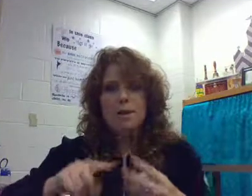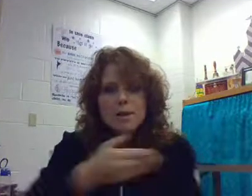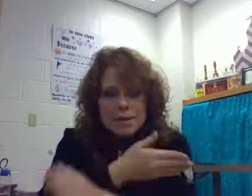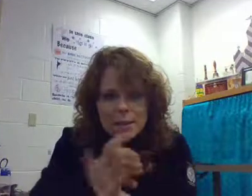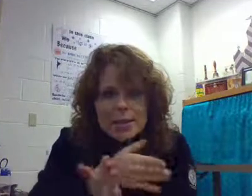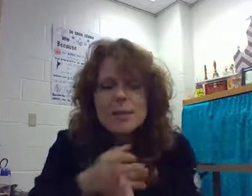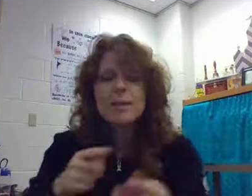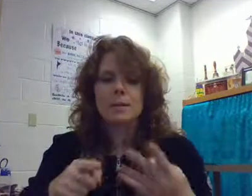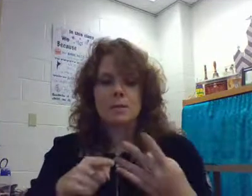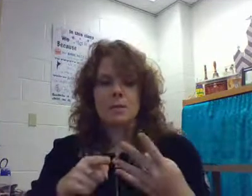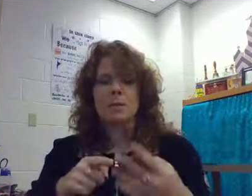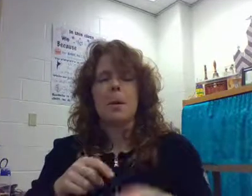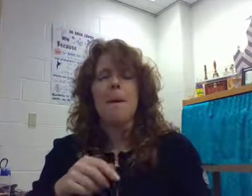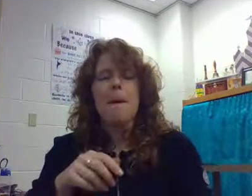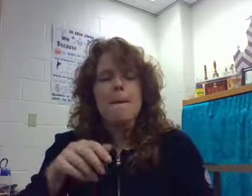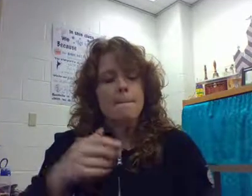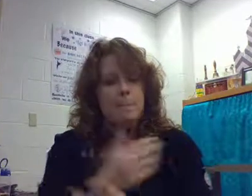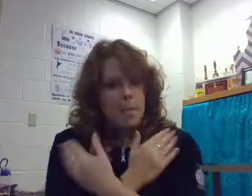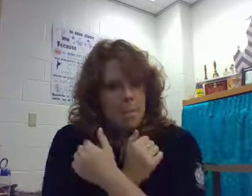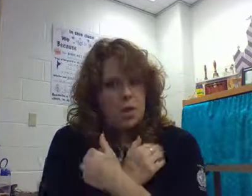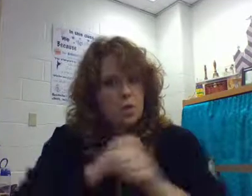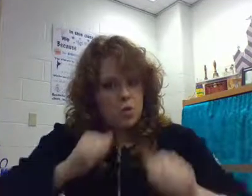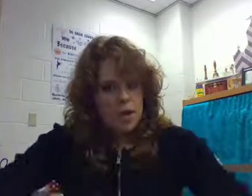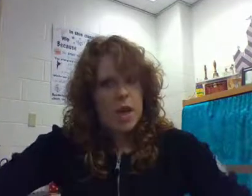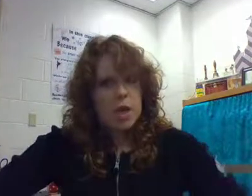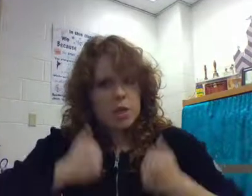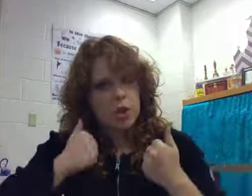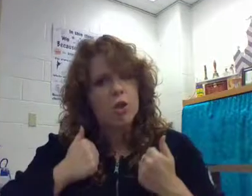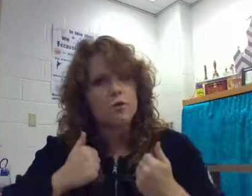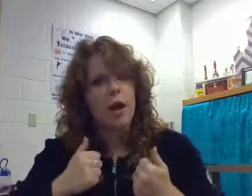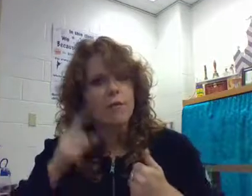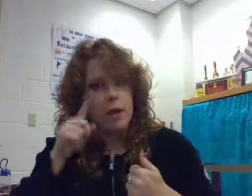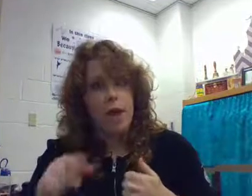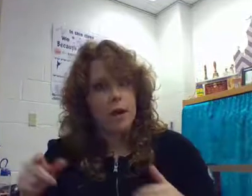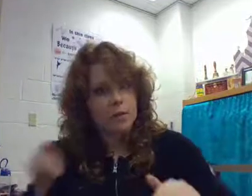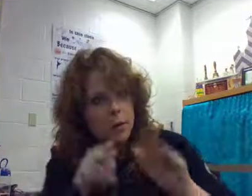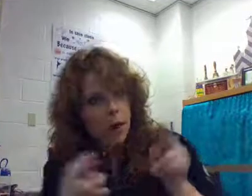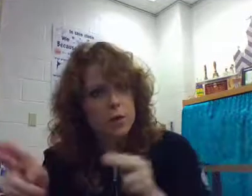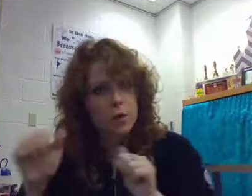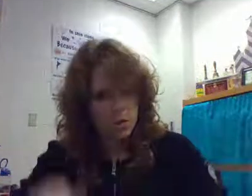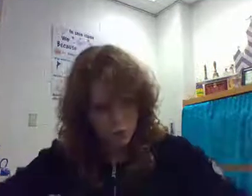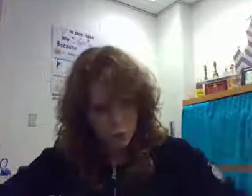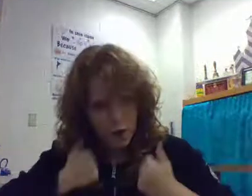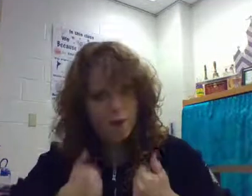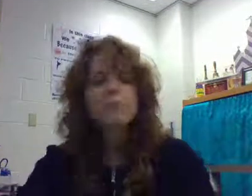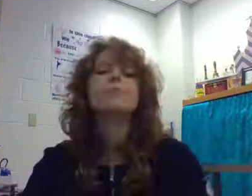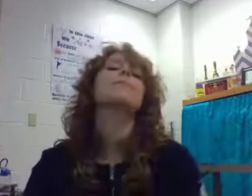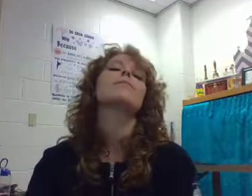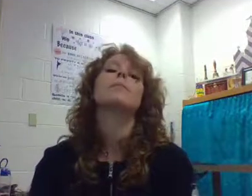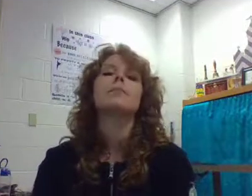survive. They had to use every piece of animal in order to survive.